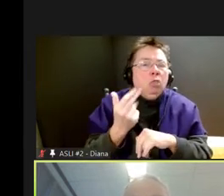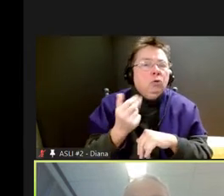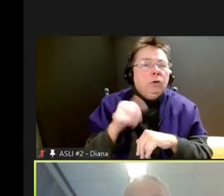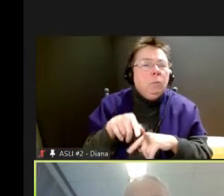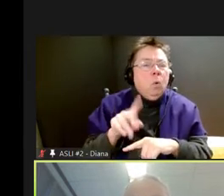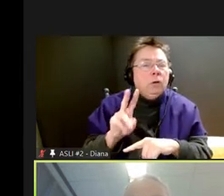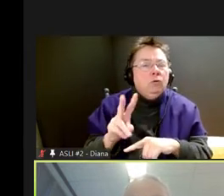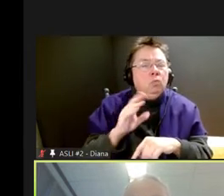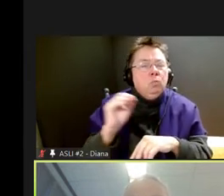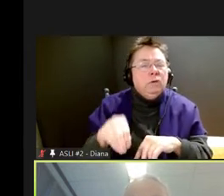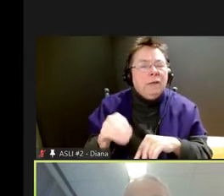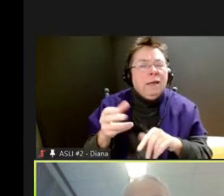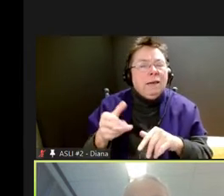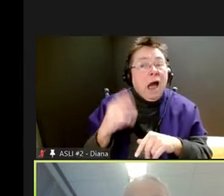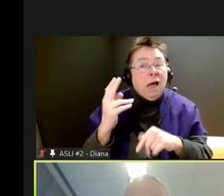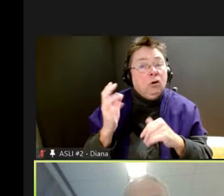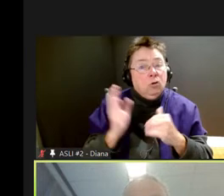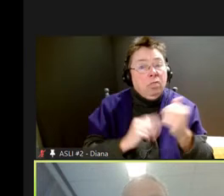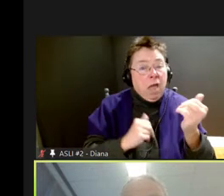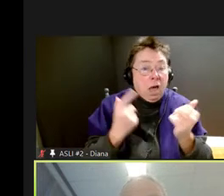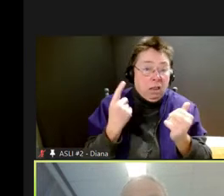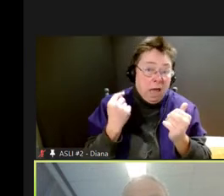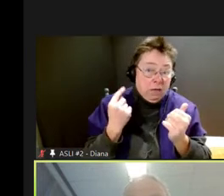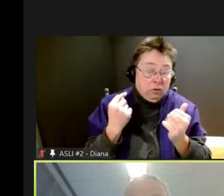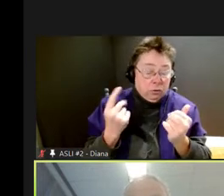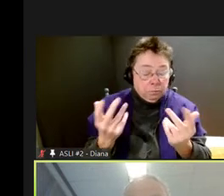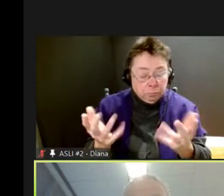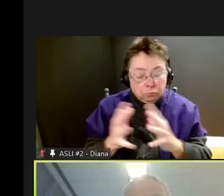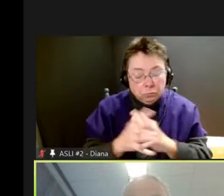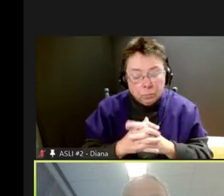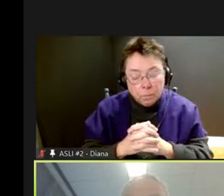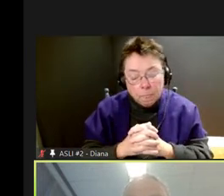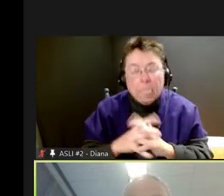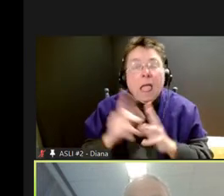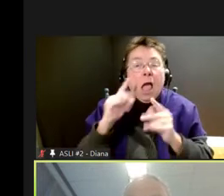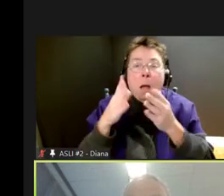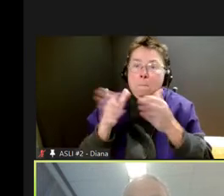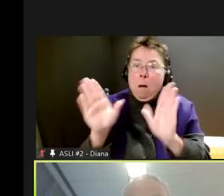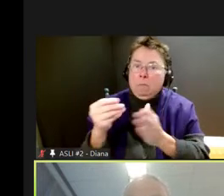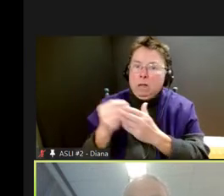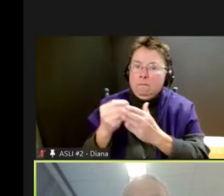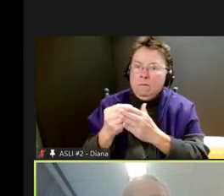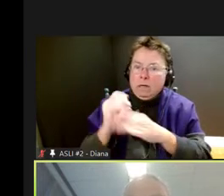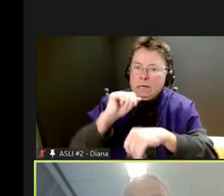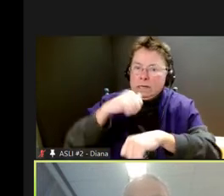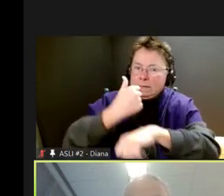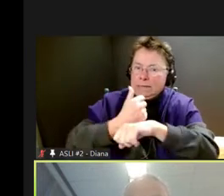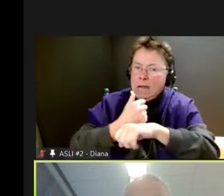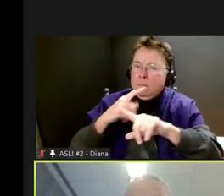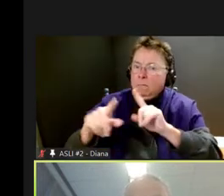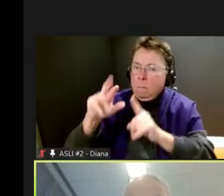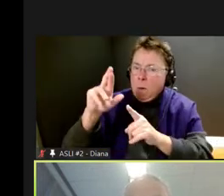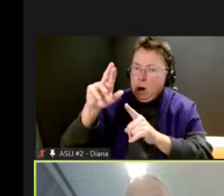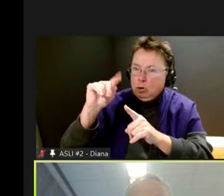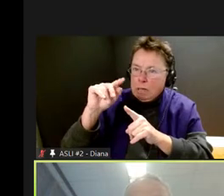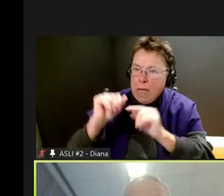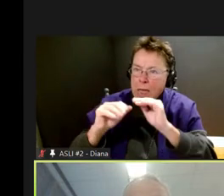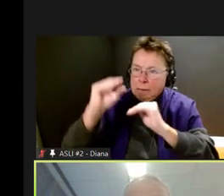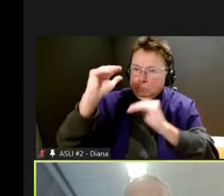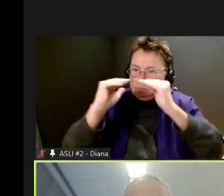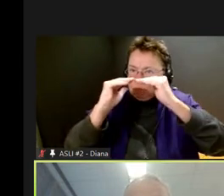the prior year's budget. This is public funding marks are set by the RTA are projected